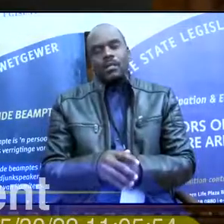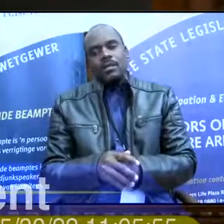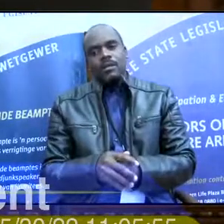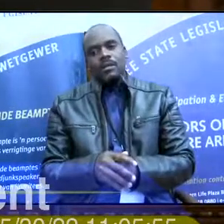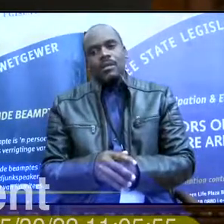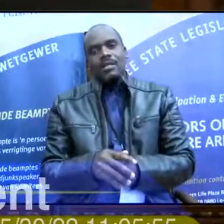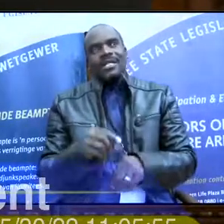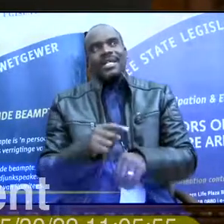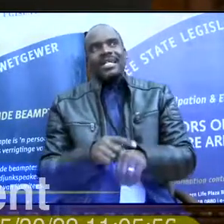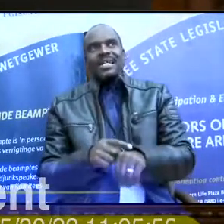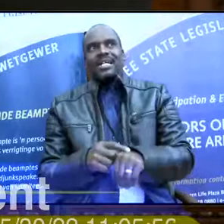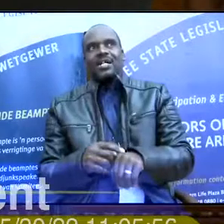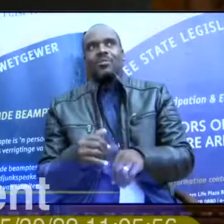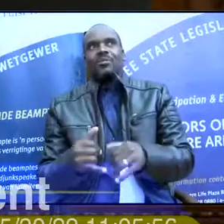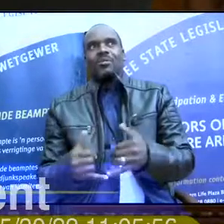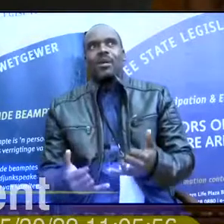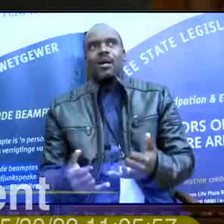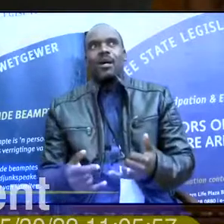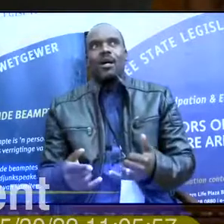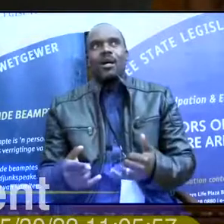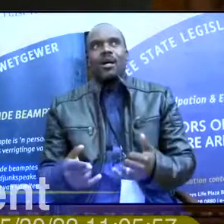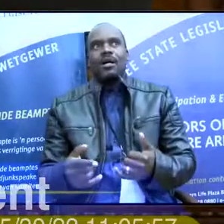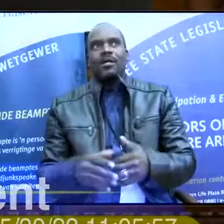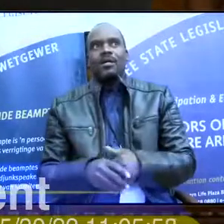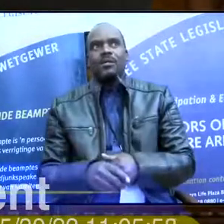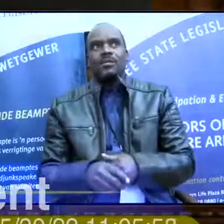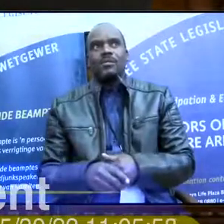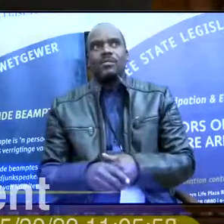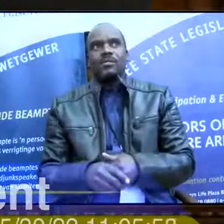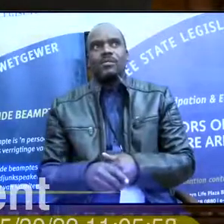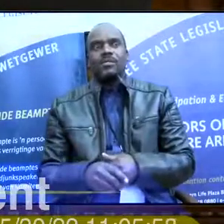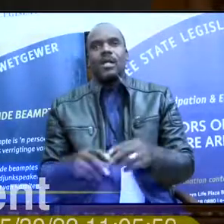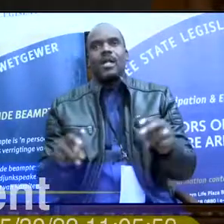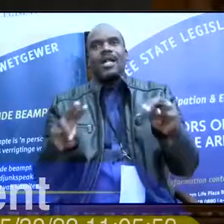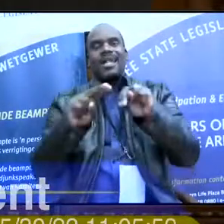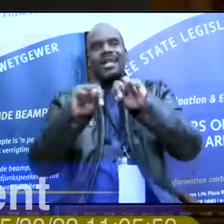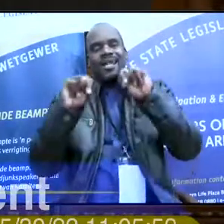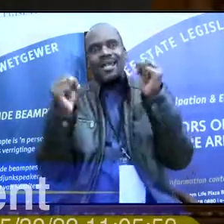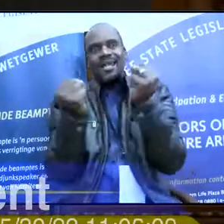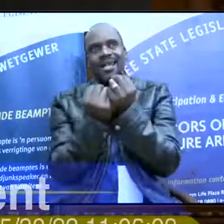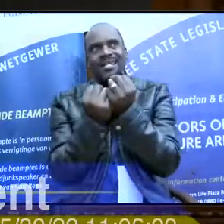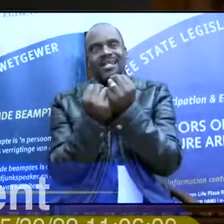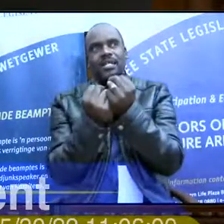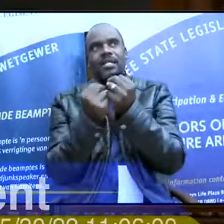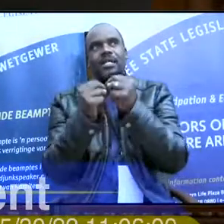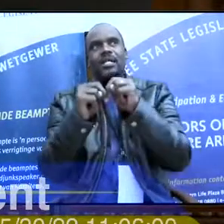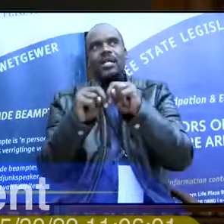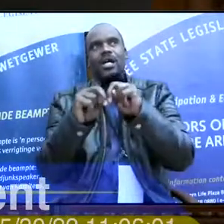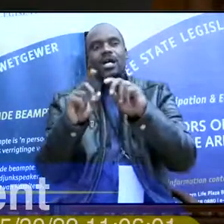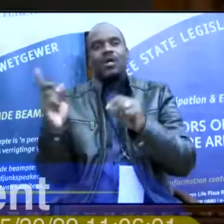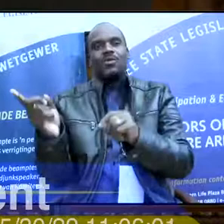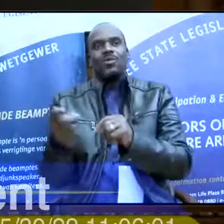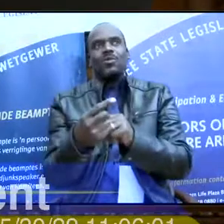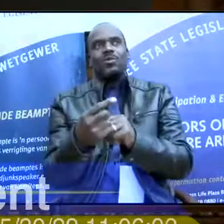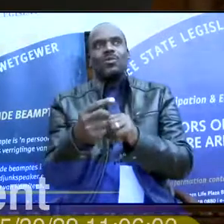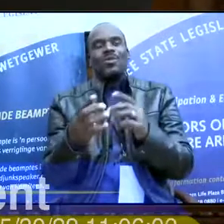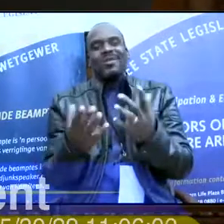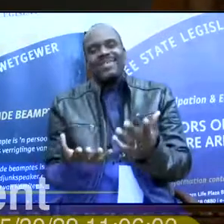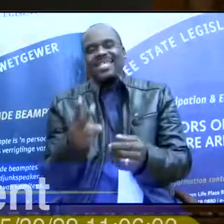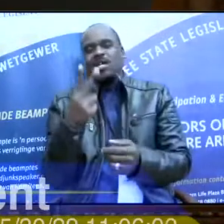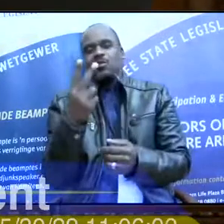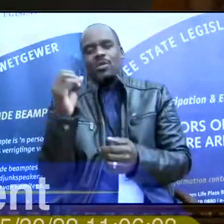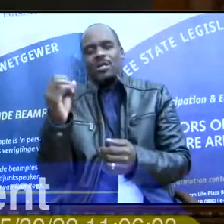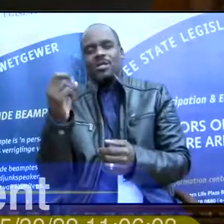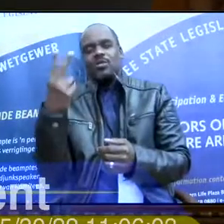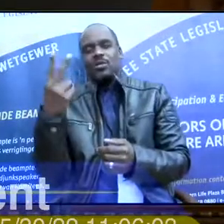and 5.9 in emerging economies and emerging markets and developing economies at the end of 2022 and